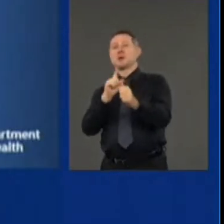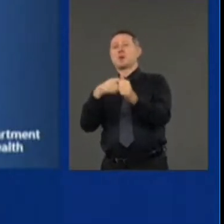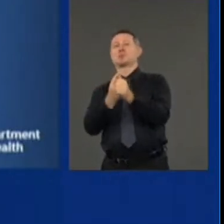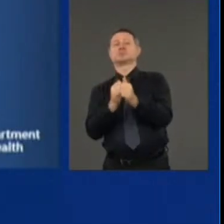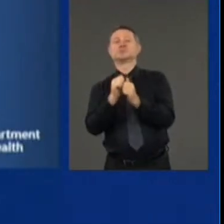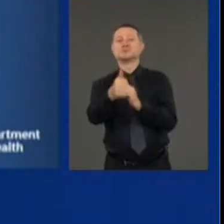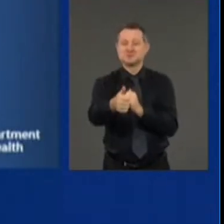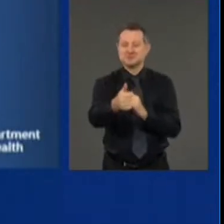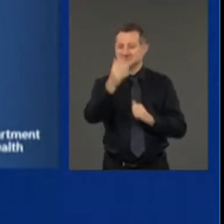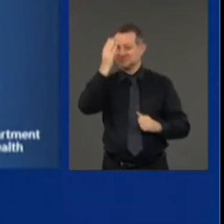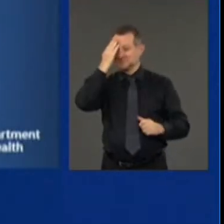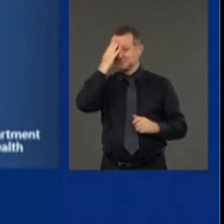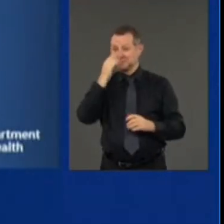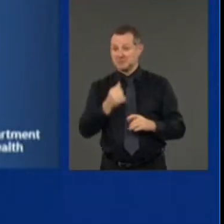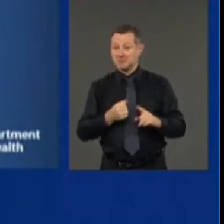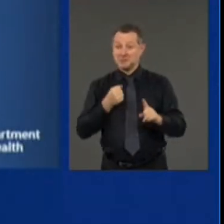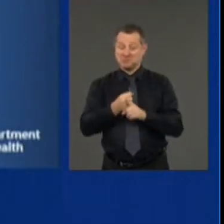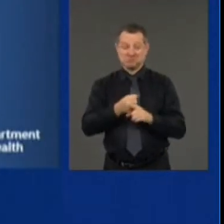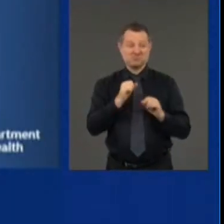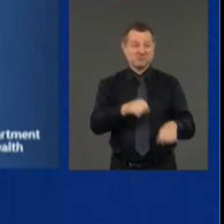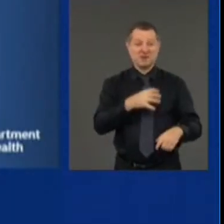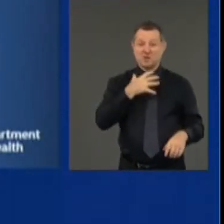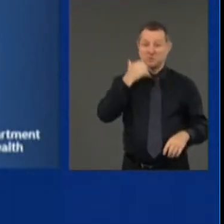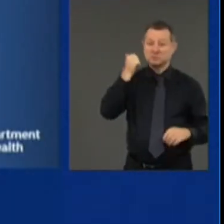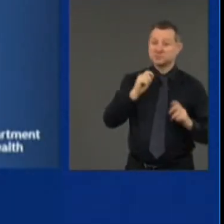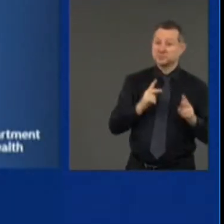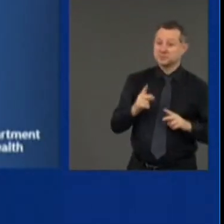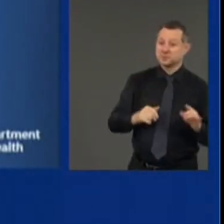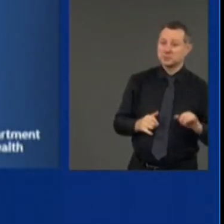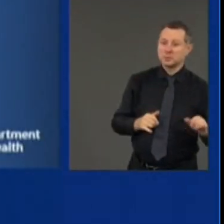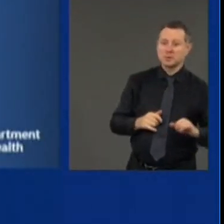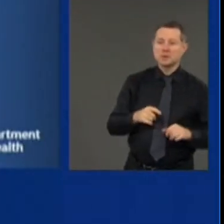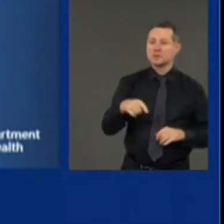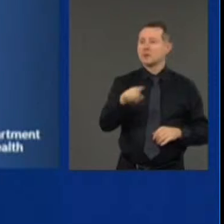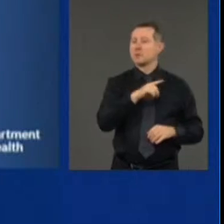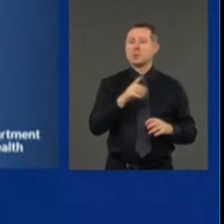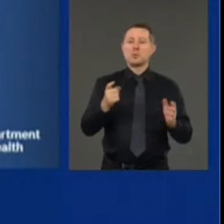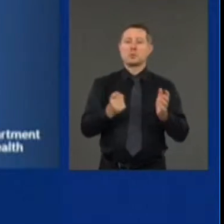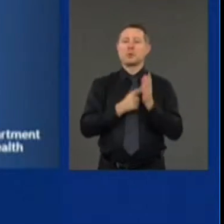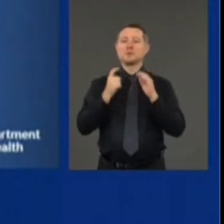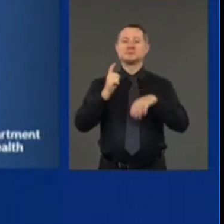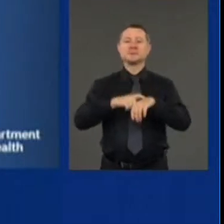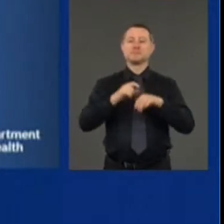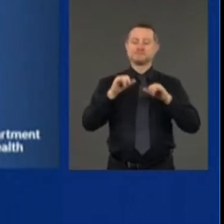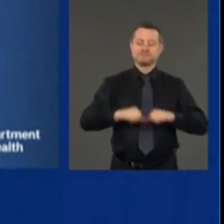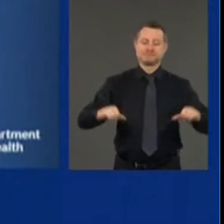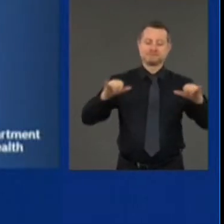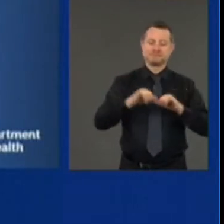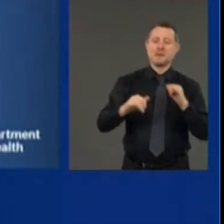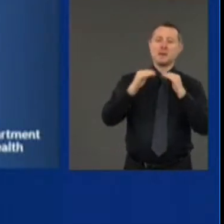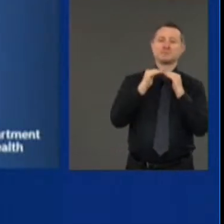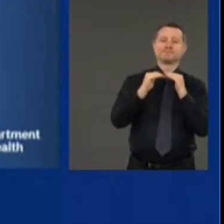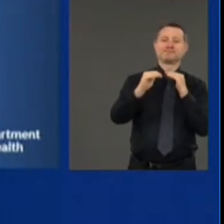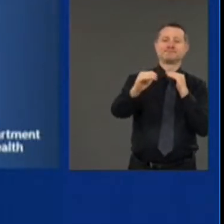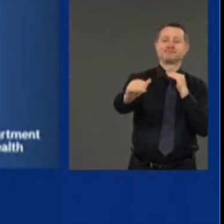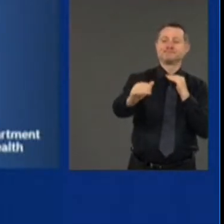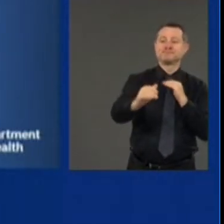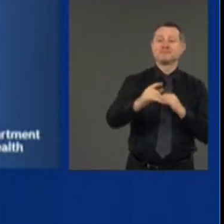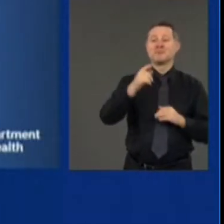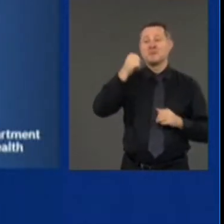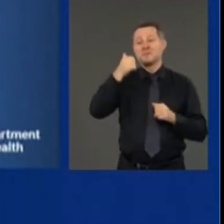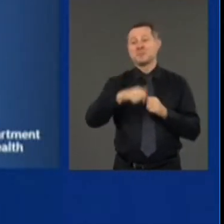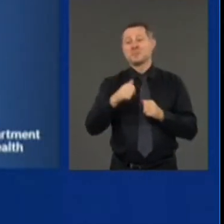elderly? So it shows you the fine balance that they are in. I remember when I visited my own grandmother in the nursing